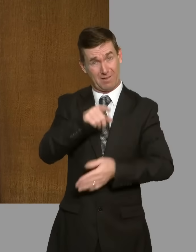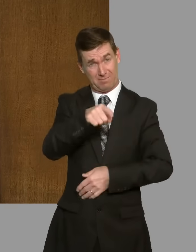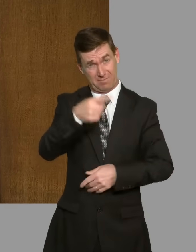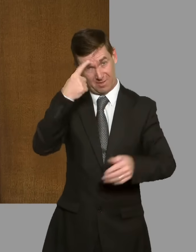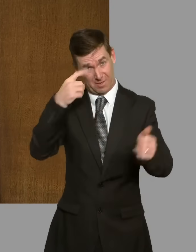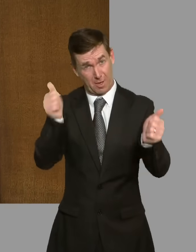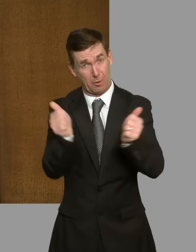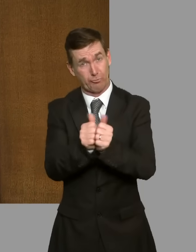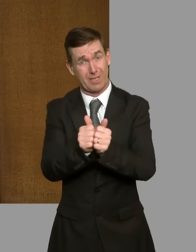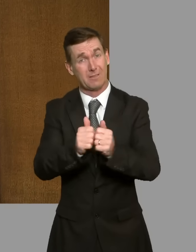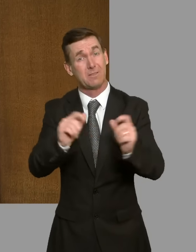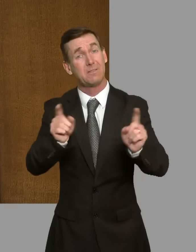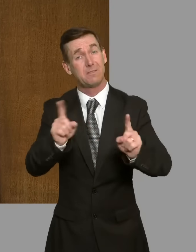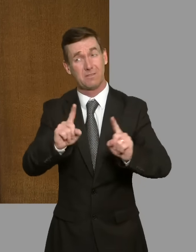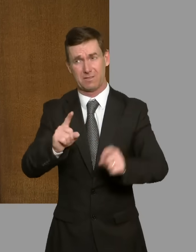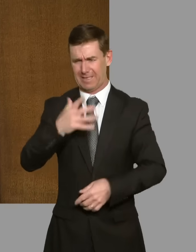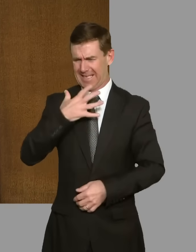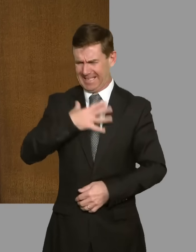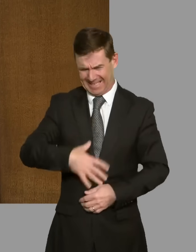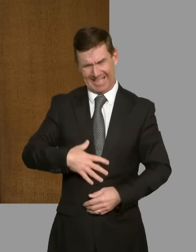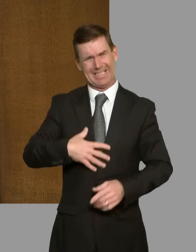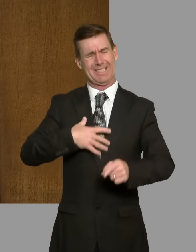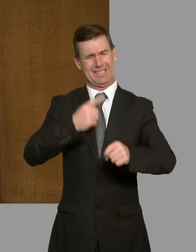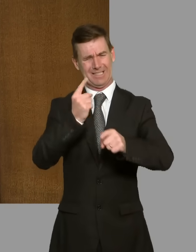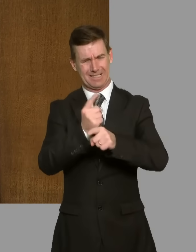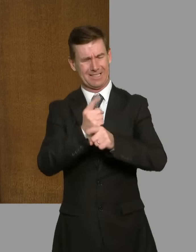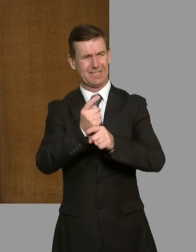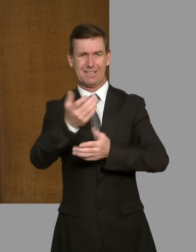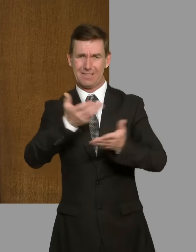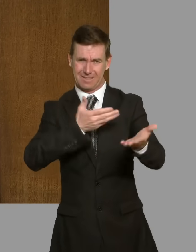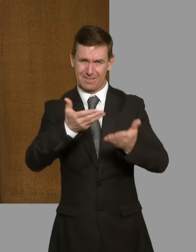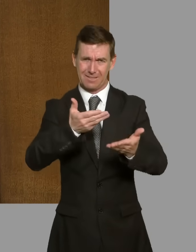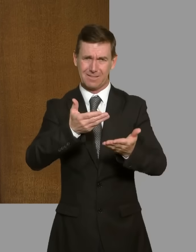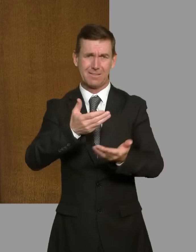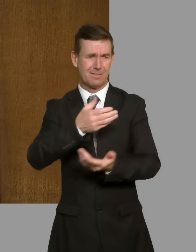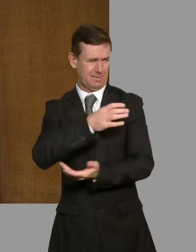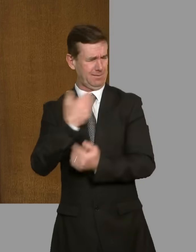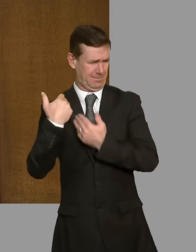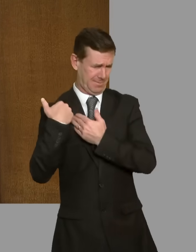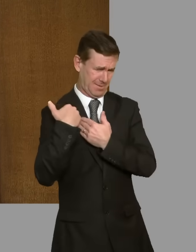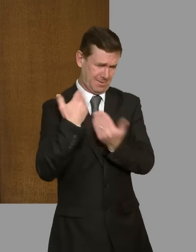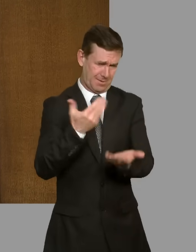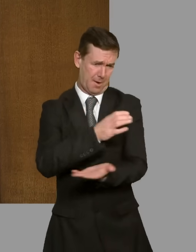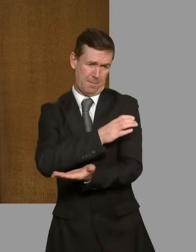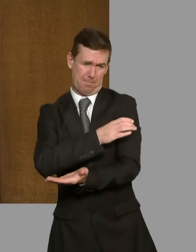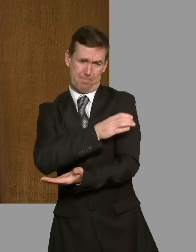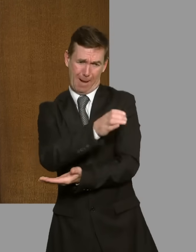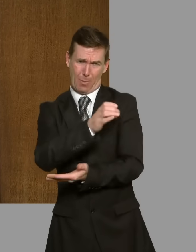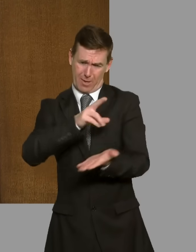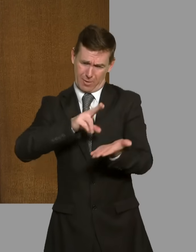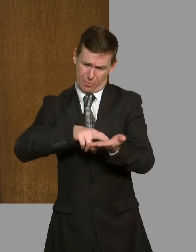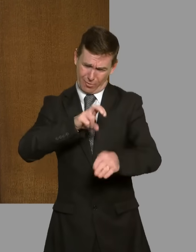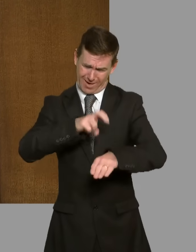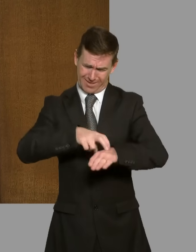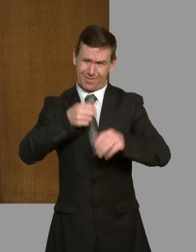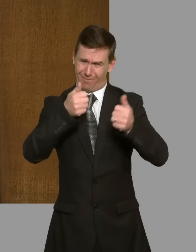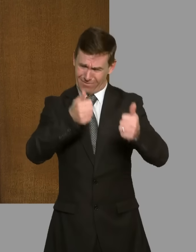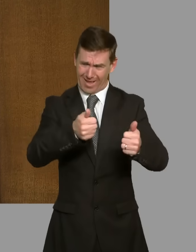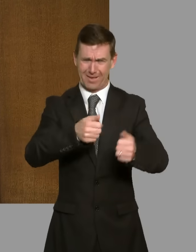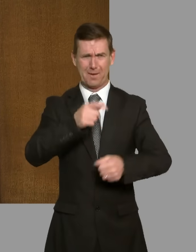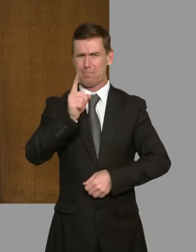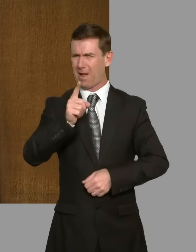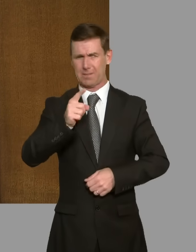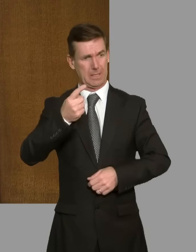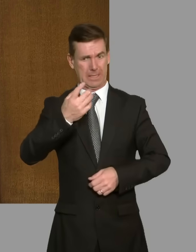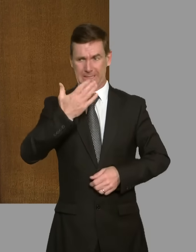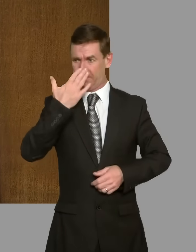power sharing, but which addresses the culture of veto and decline, so Stormont might finally take responsibility and